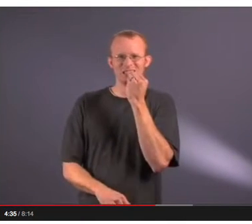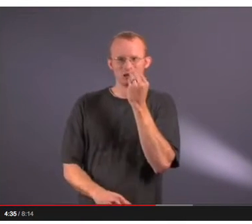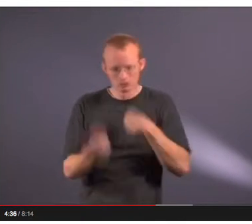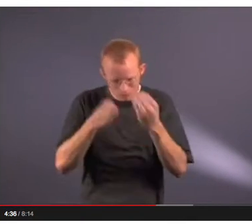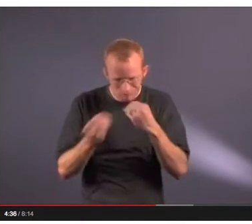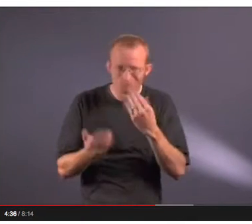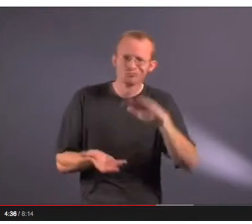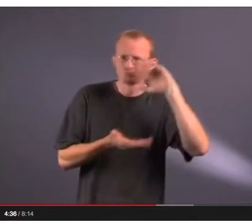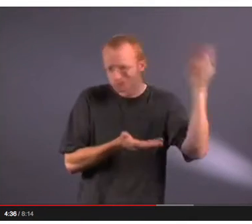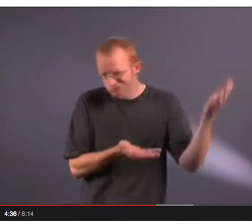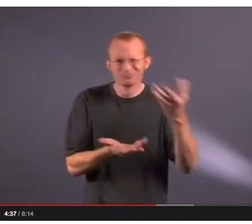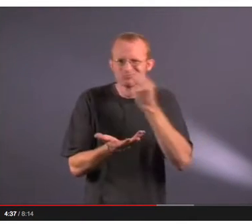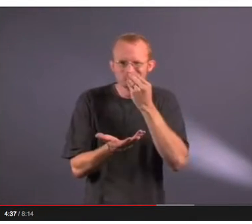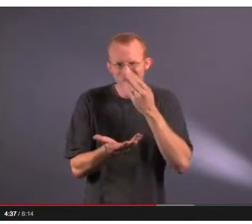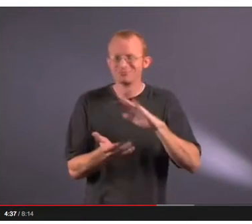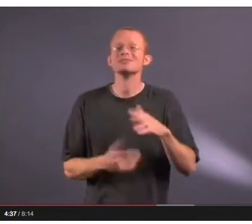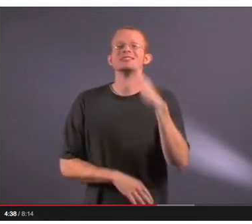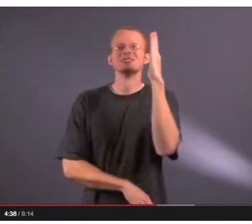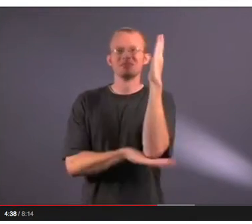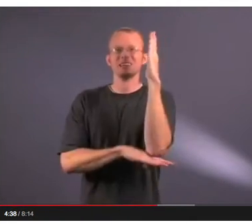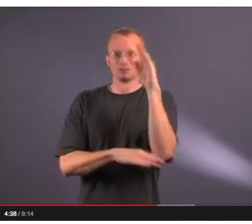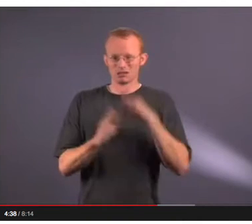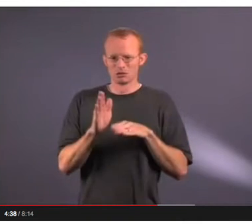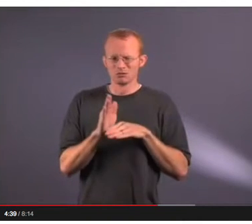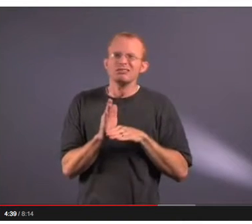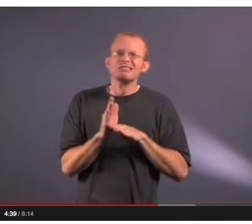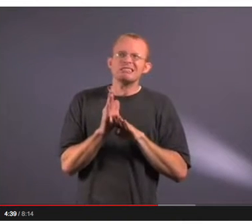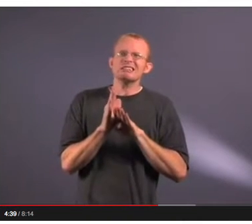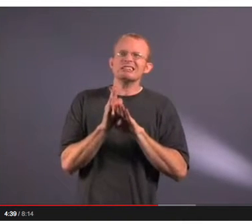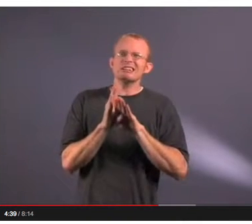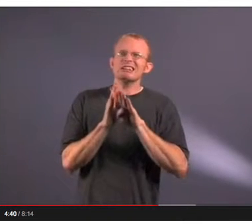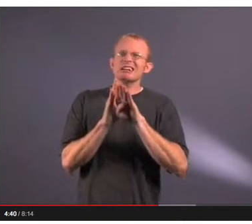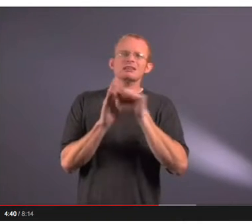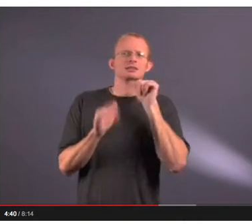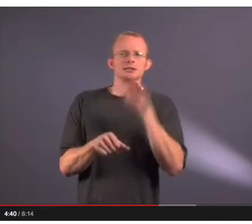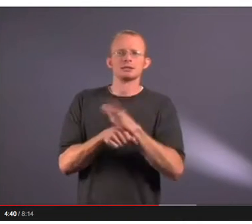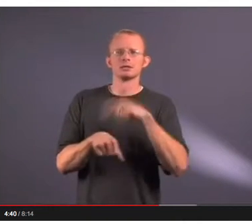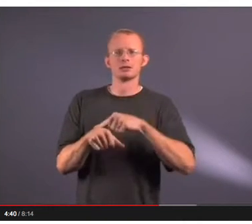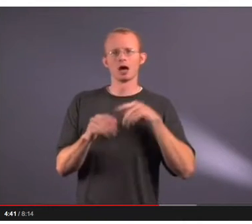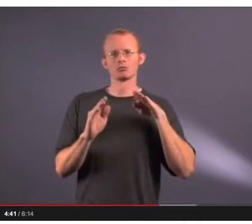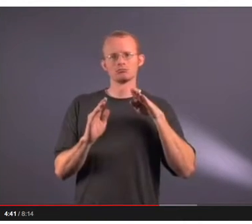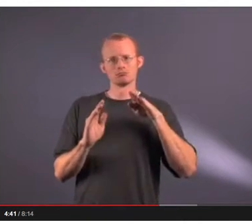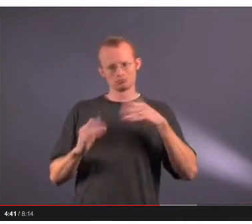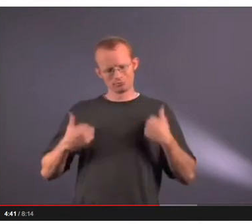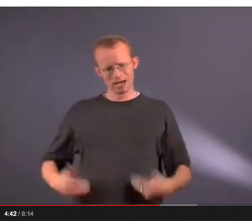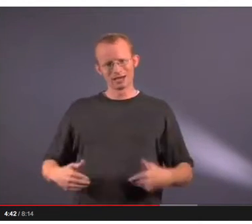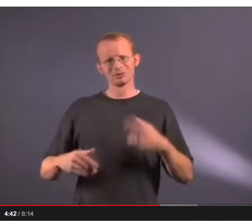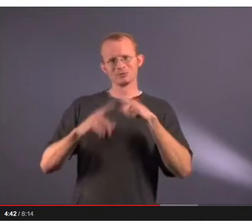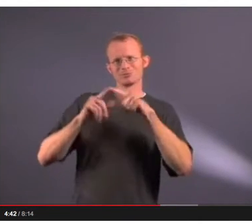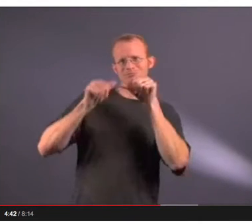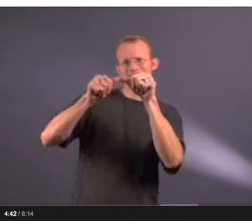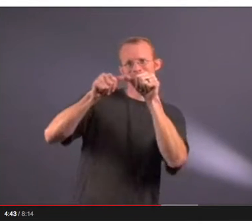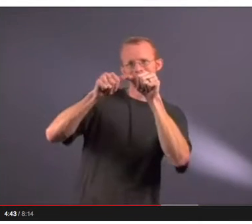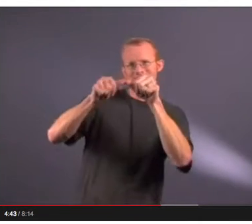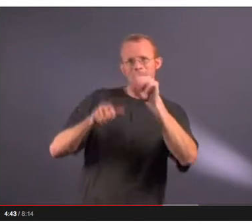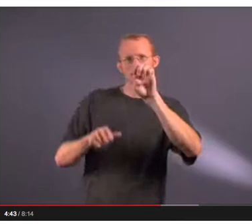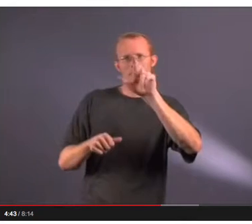then at noon, you're starving, and so you eat a huge meal, and then your metabolism skyrockets again,